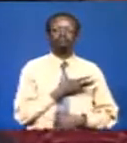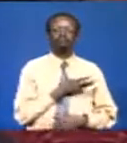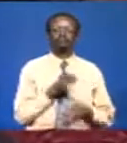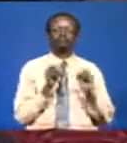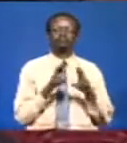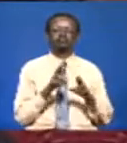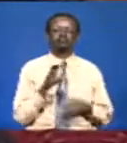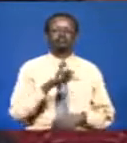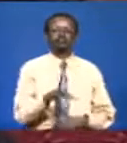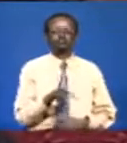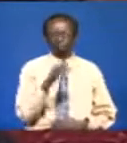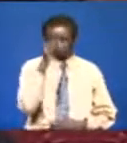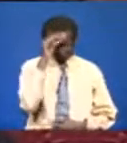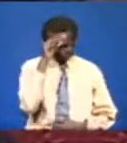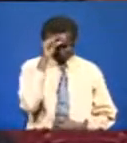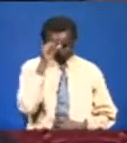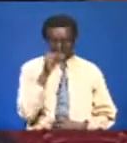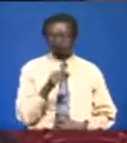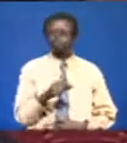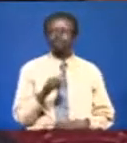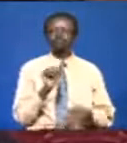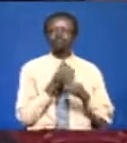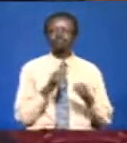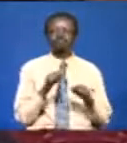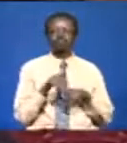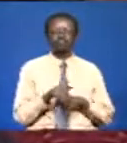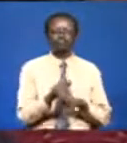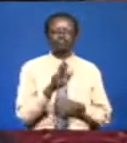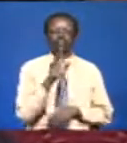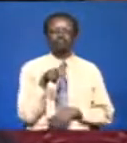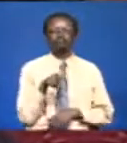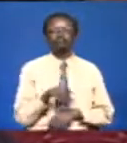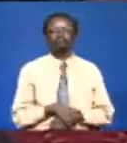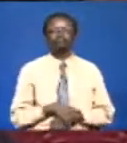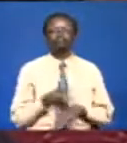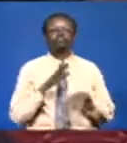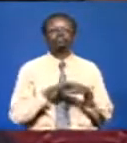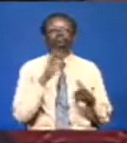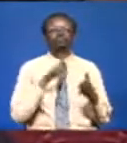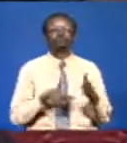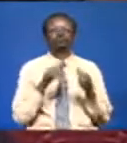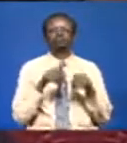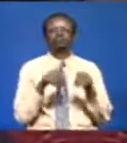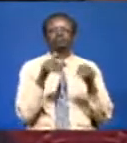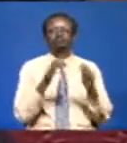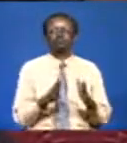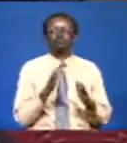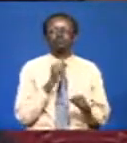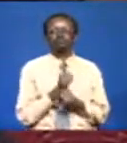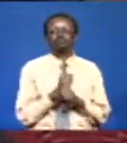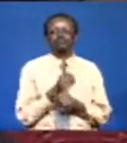unable to follow up on what the farmer is doing to